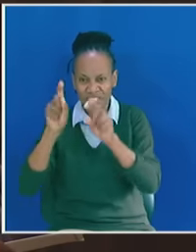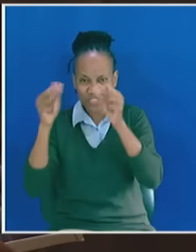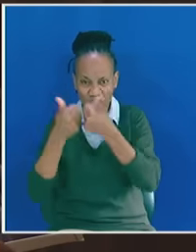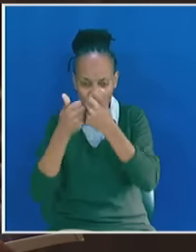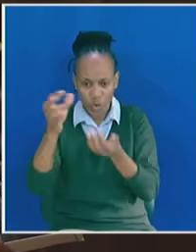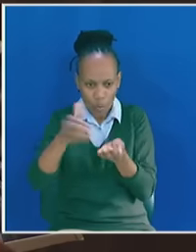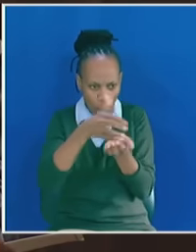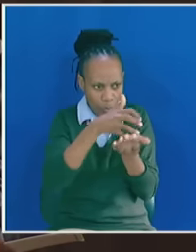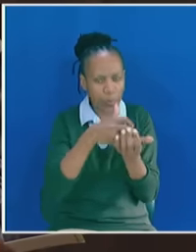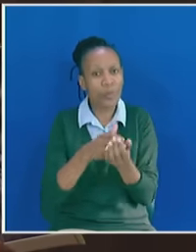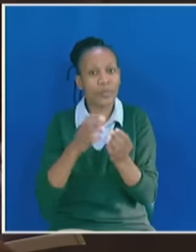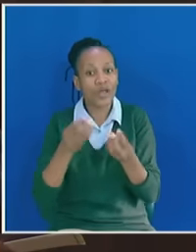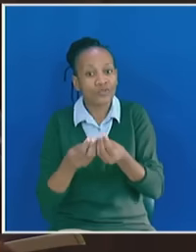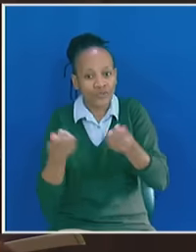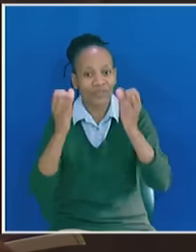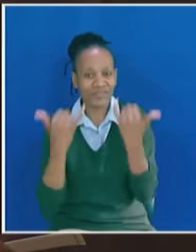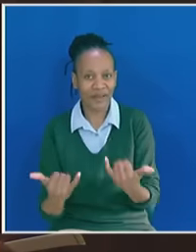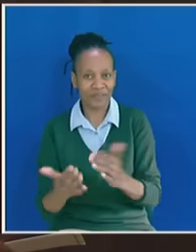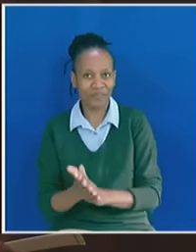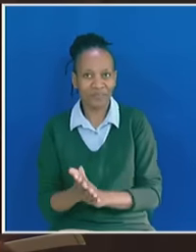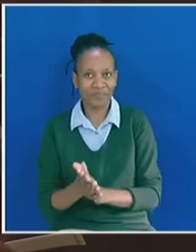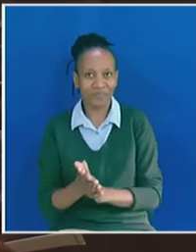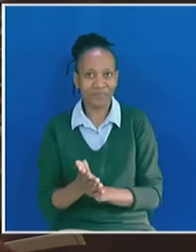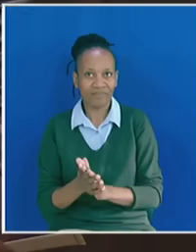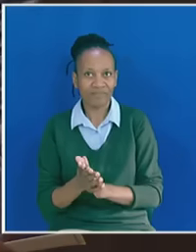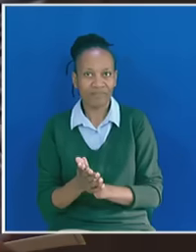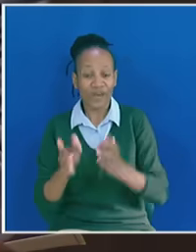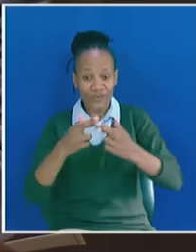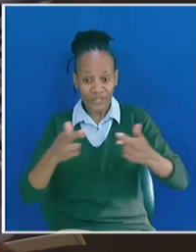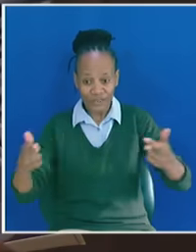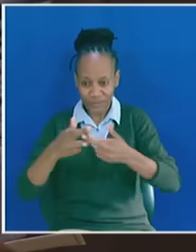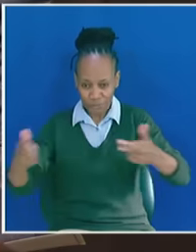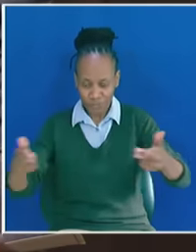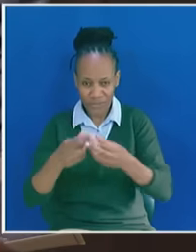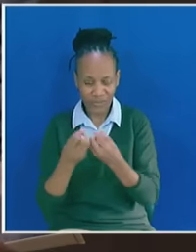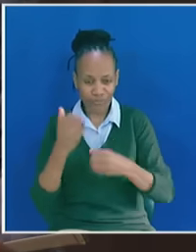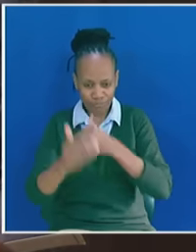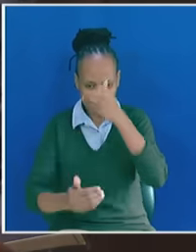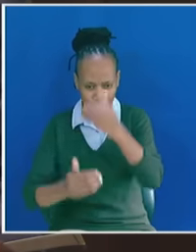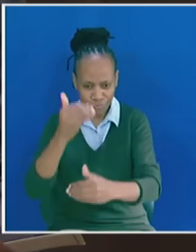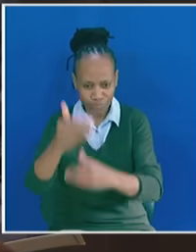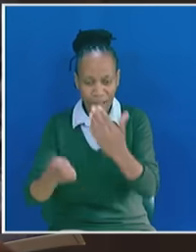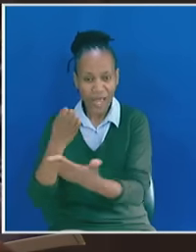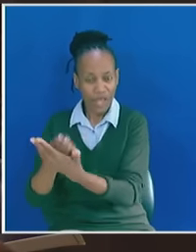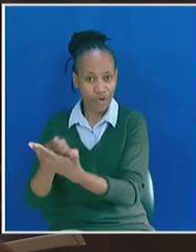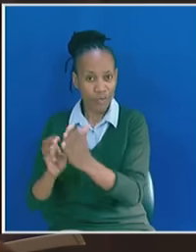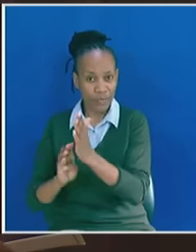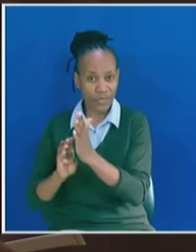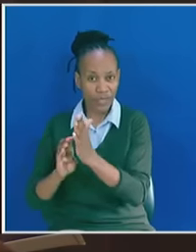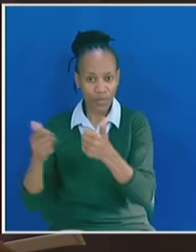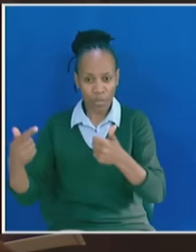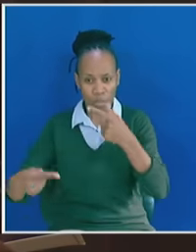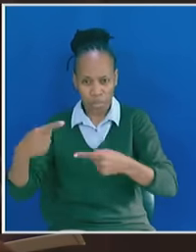many of our borders. Access to resources is likely to continue. The economic conflicts, if they are not